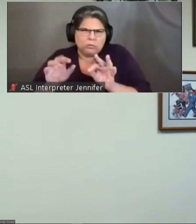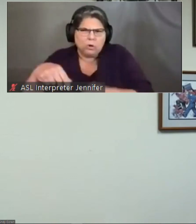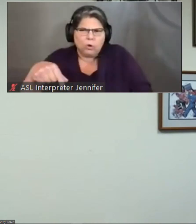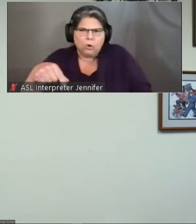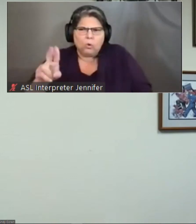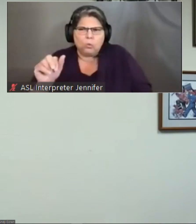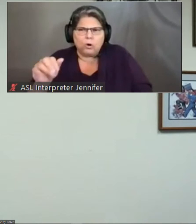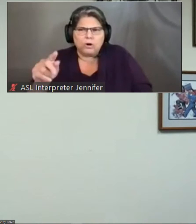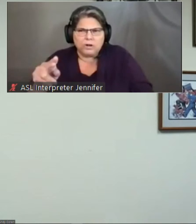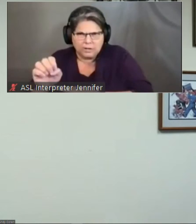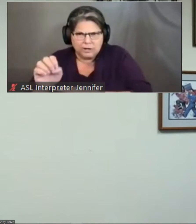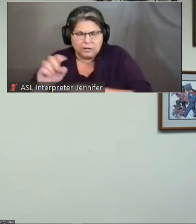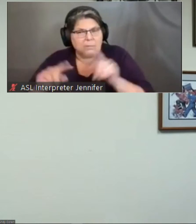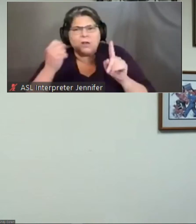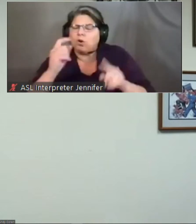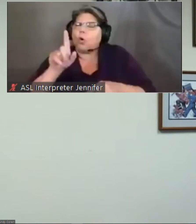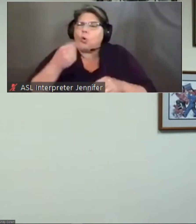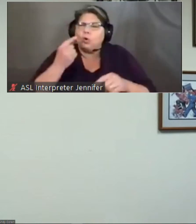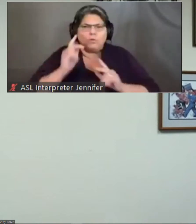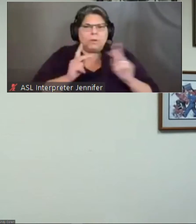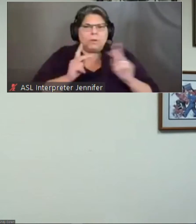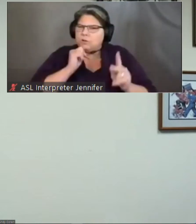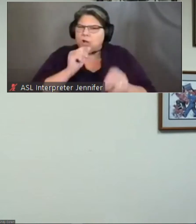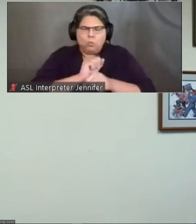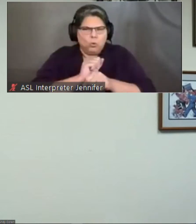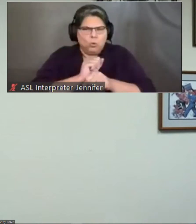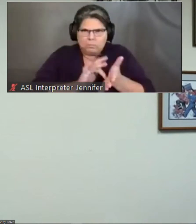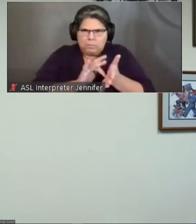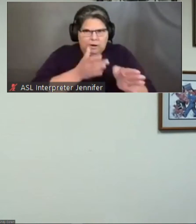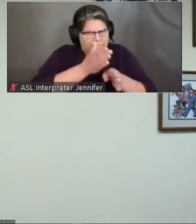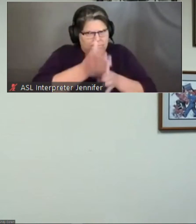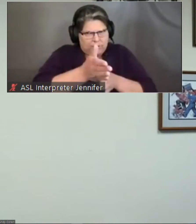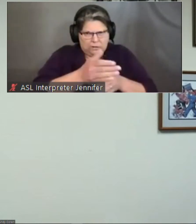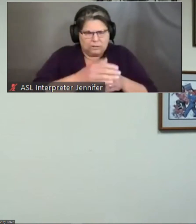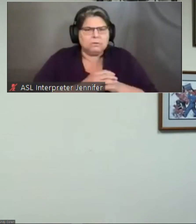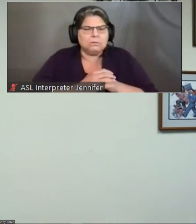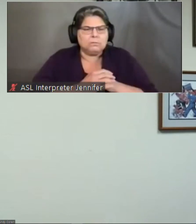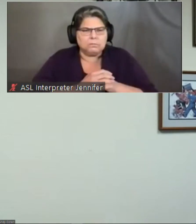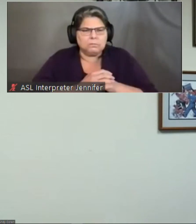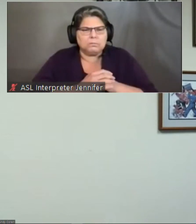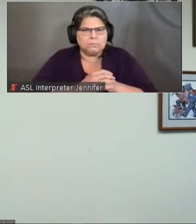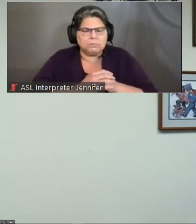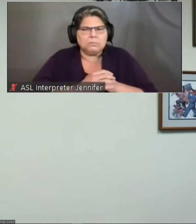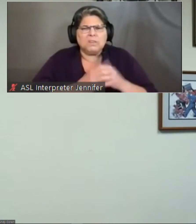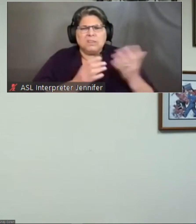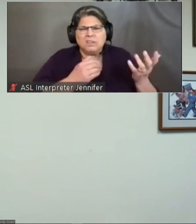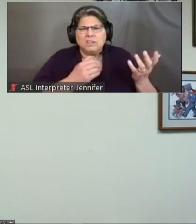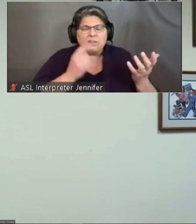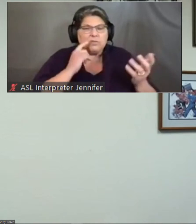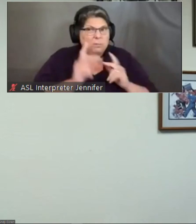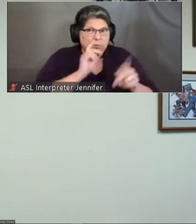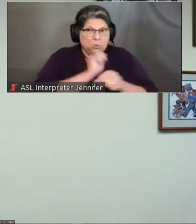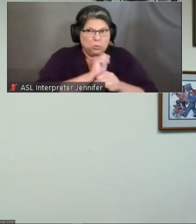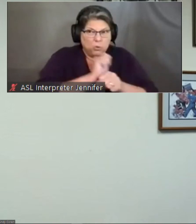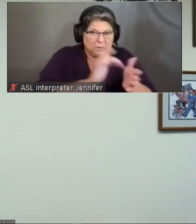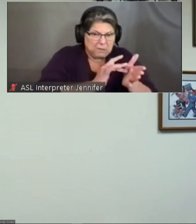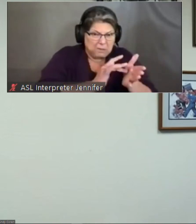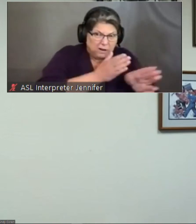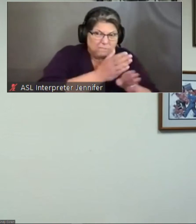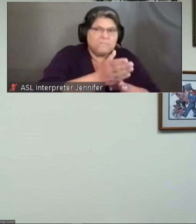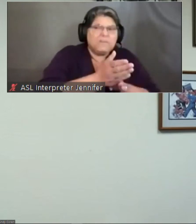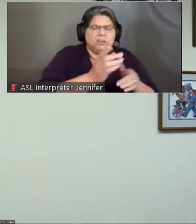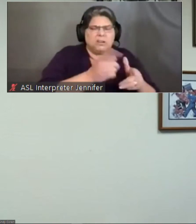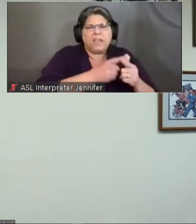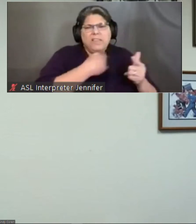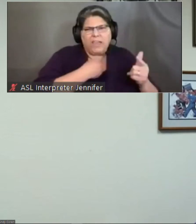to non-healthcare workers. There's another set of recommendations for healthcare workers. Let's move on